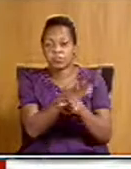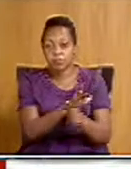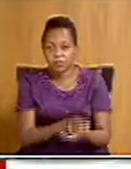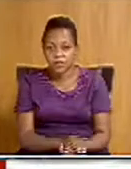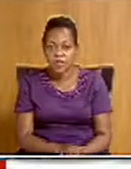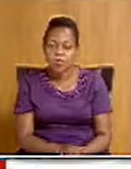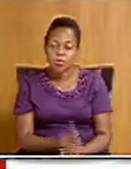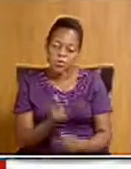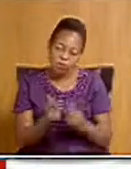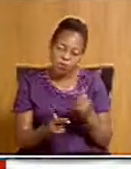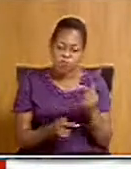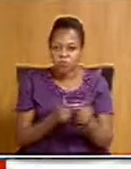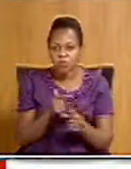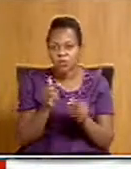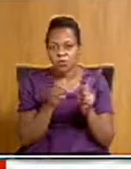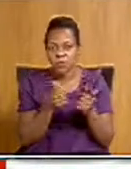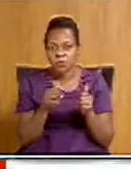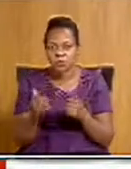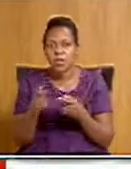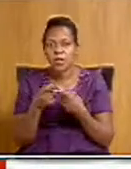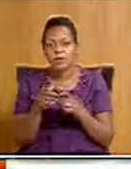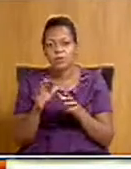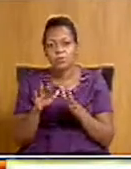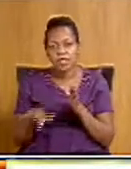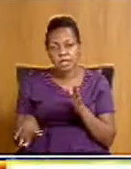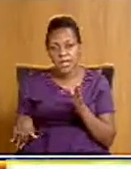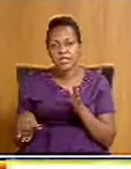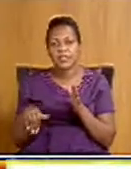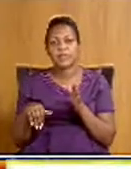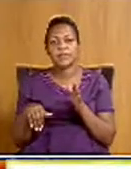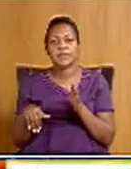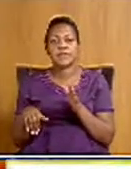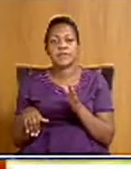We are moving very well, only that we delayed because of our